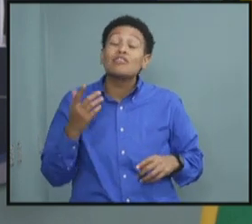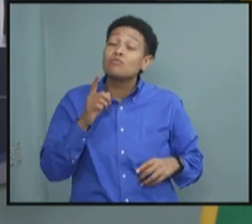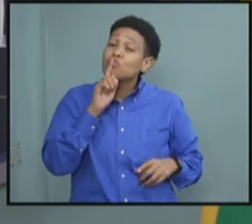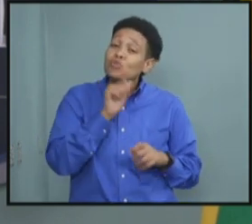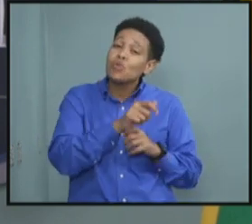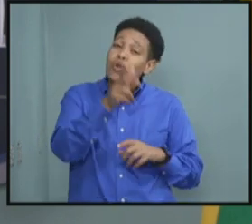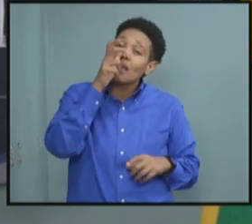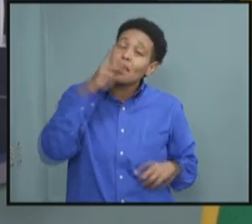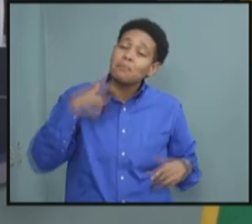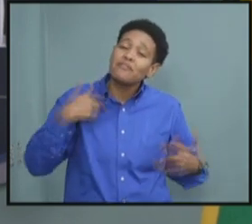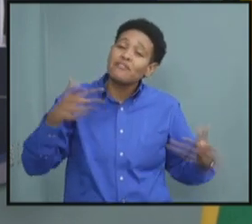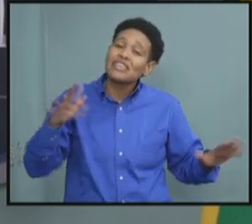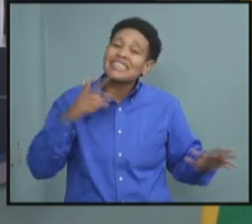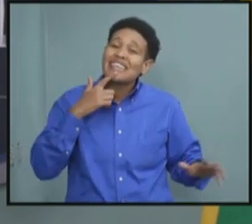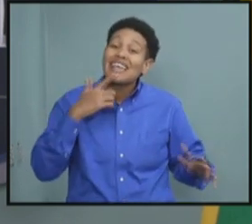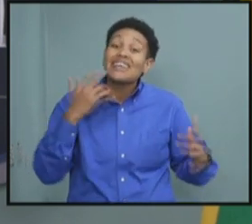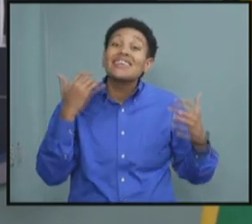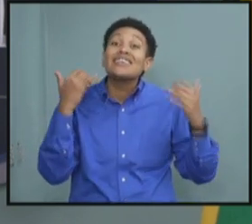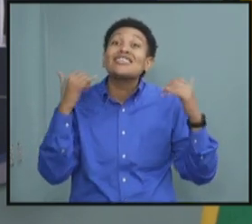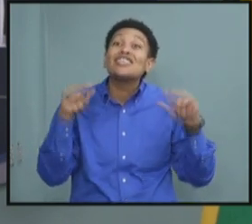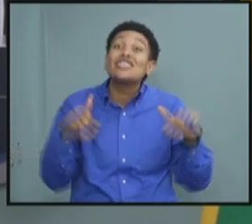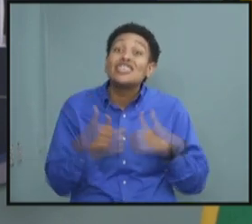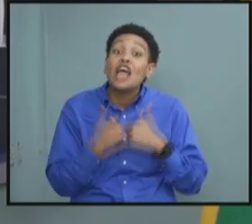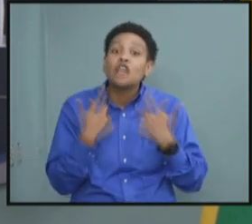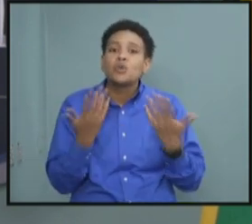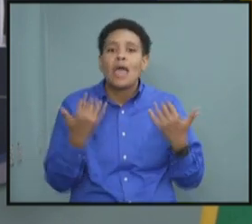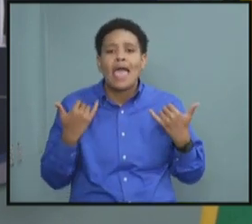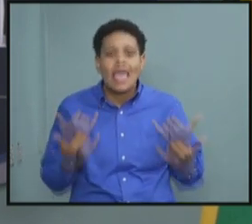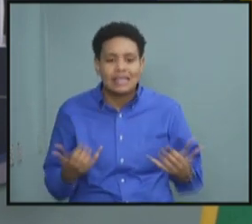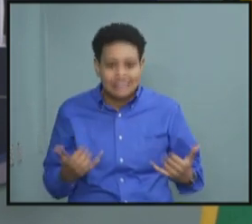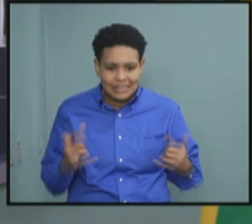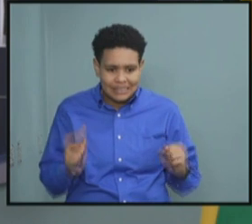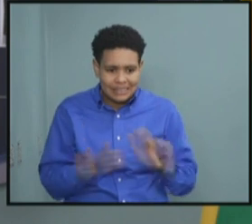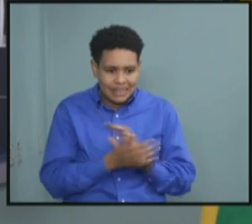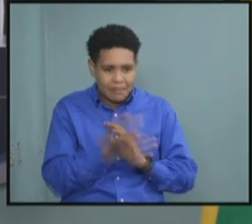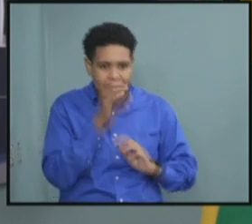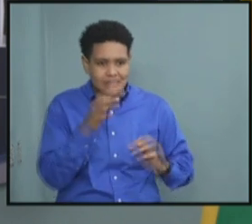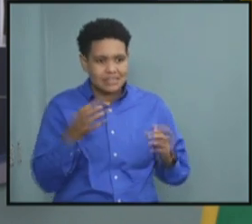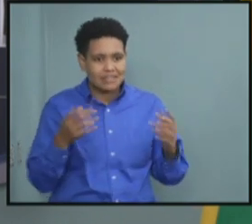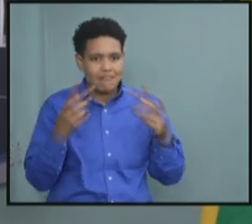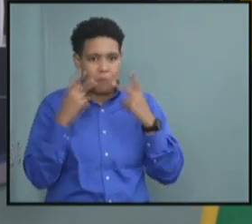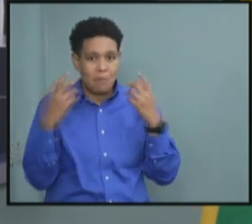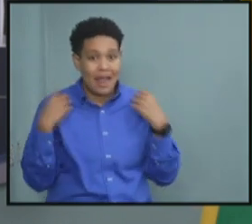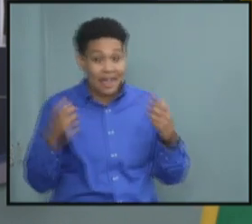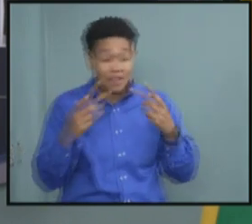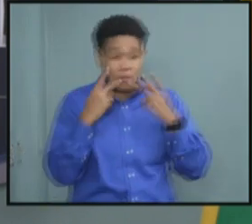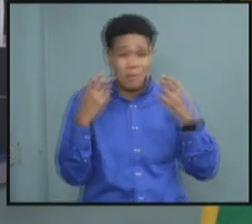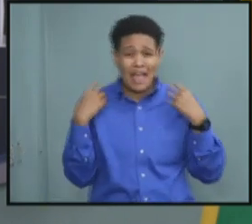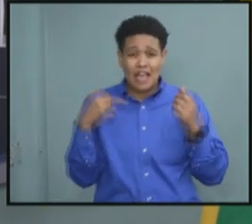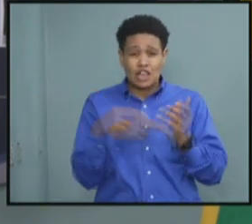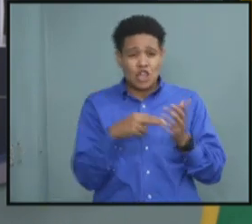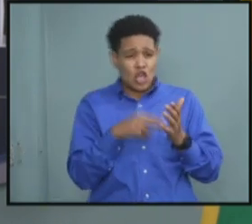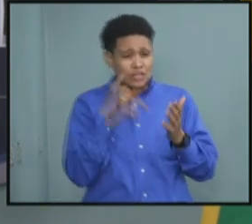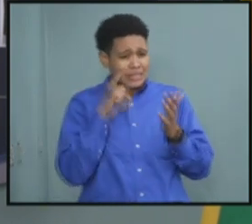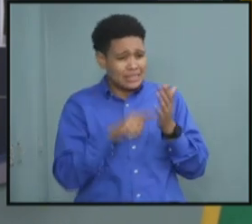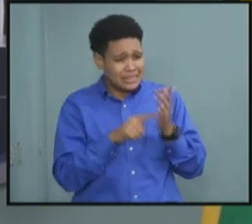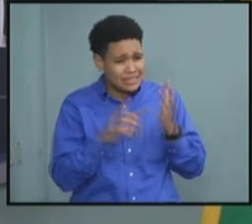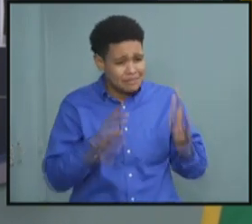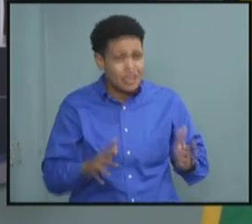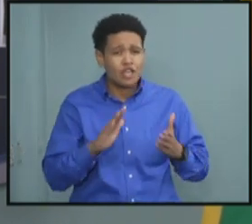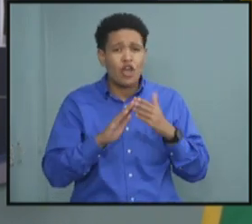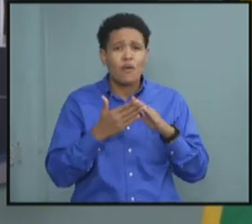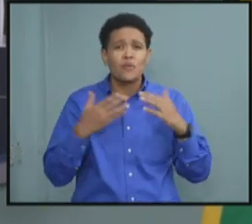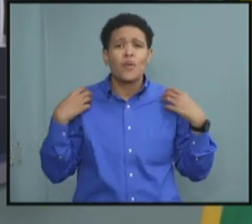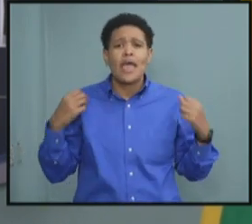face is that we're using the existing capacity of public health, the public health nurses, the public health inspectors, the community